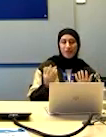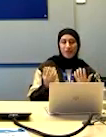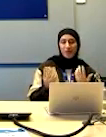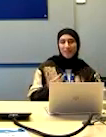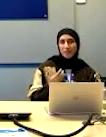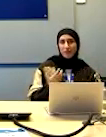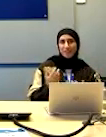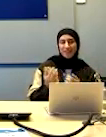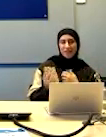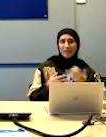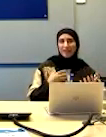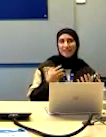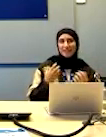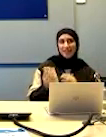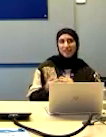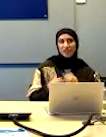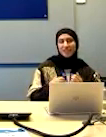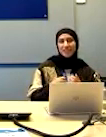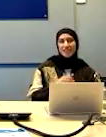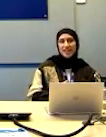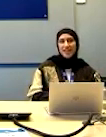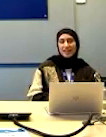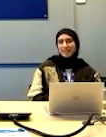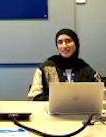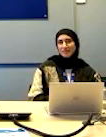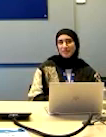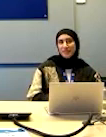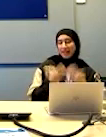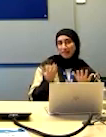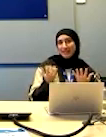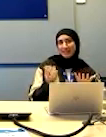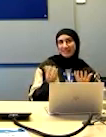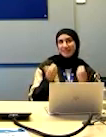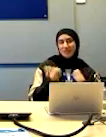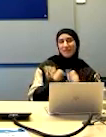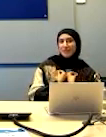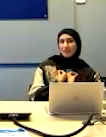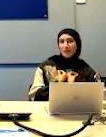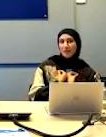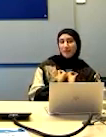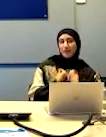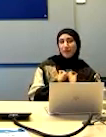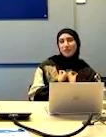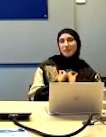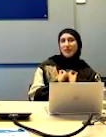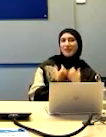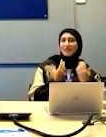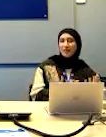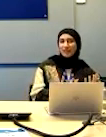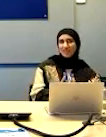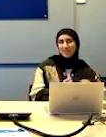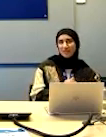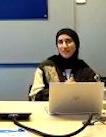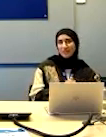and how well it worked at creating discussion. And yeah, because we felt it worked really well